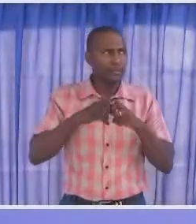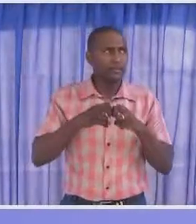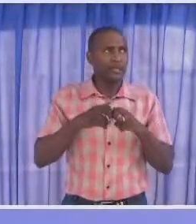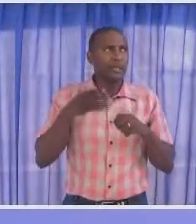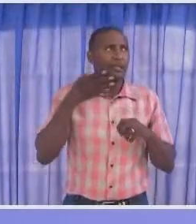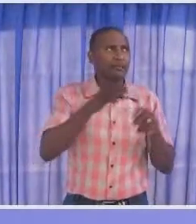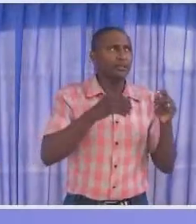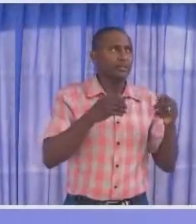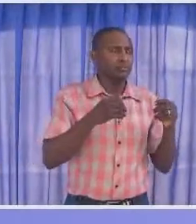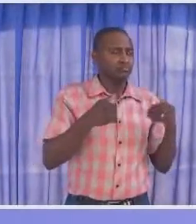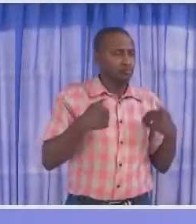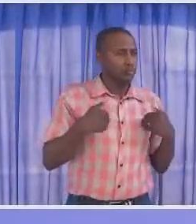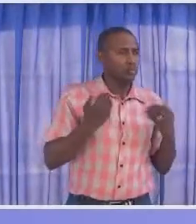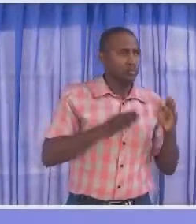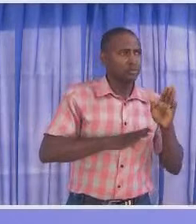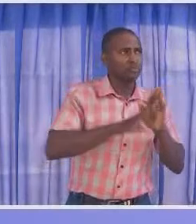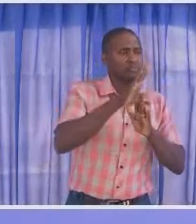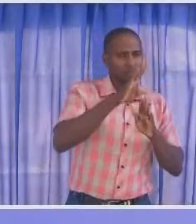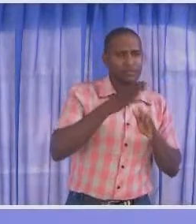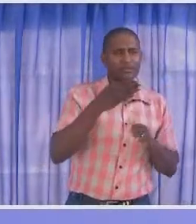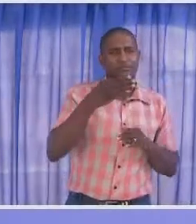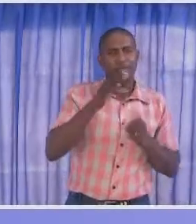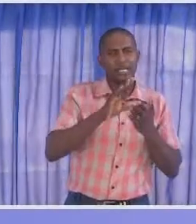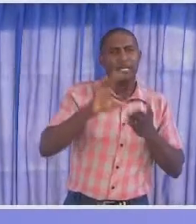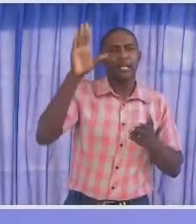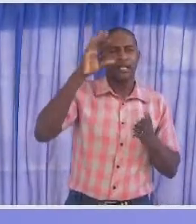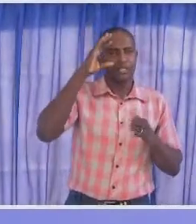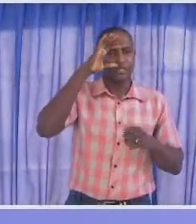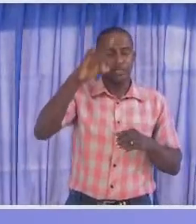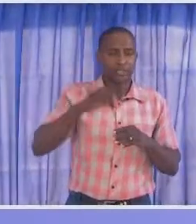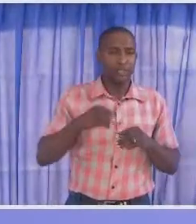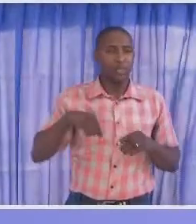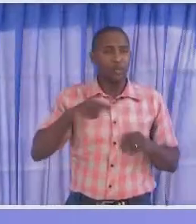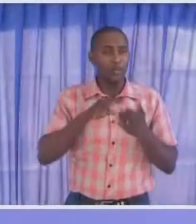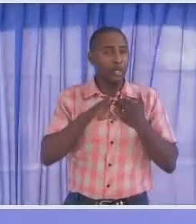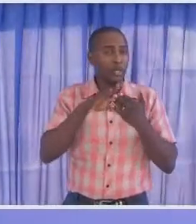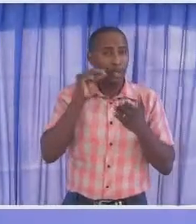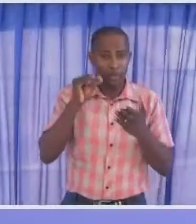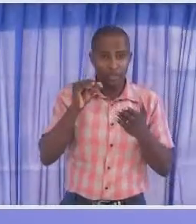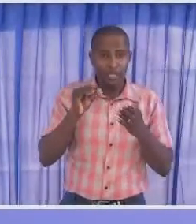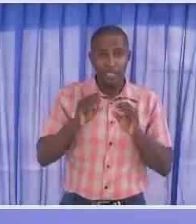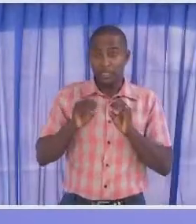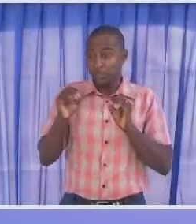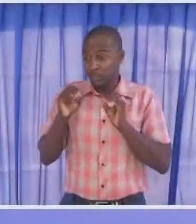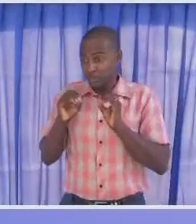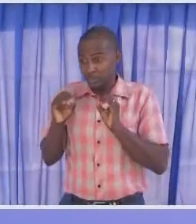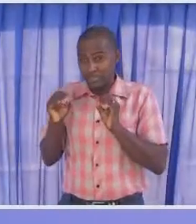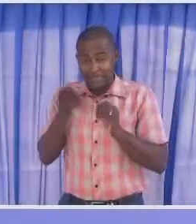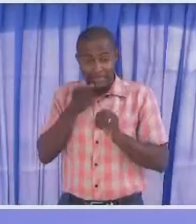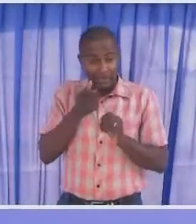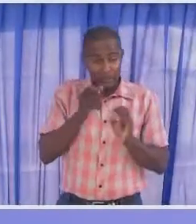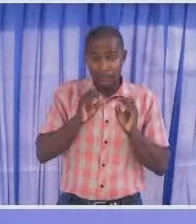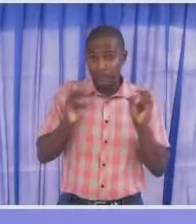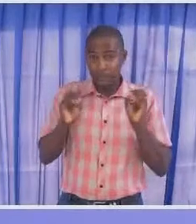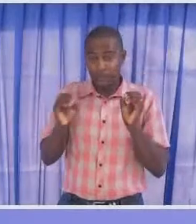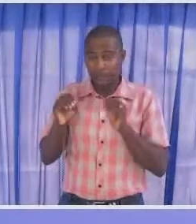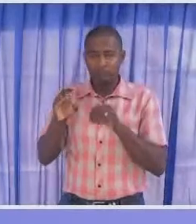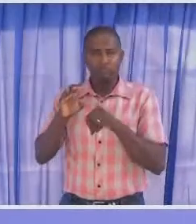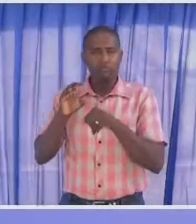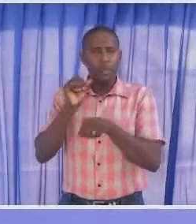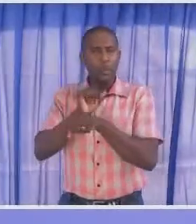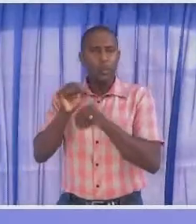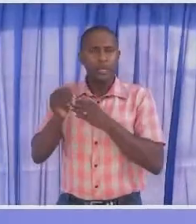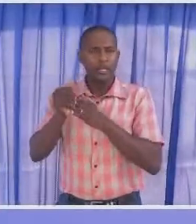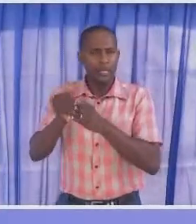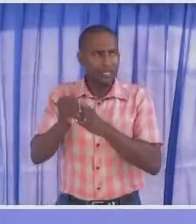access to technical tertiary education. We learned that little to no career guidance, not enough visible examples of